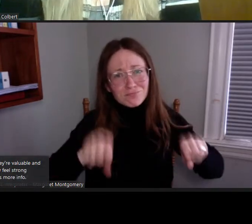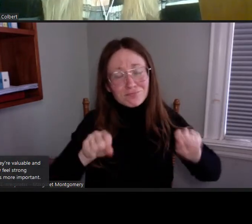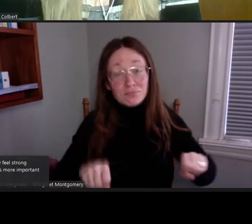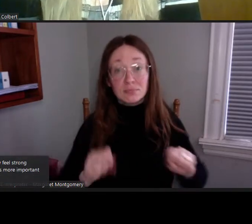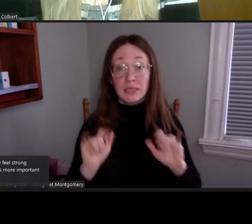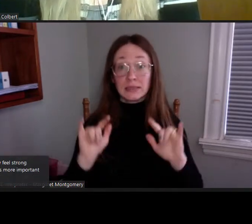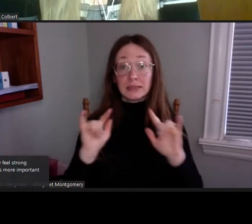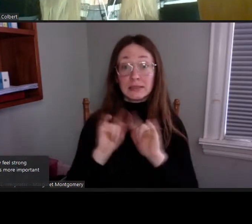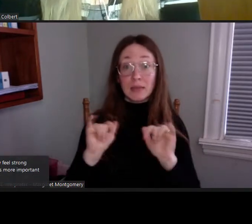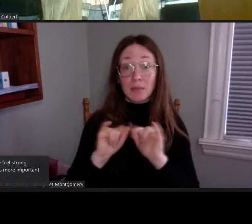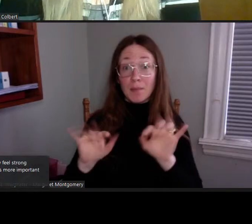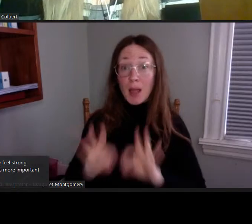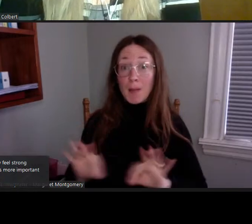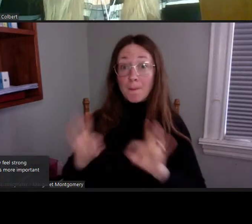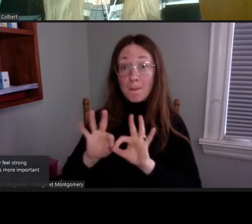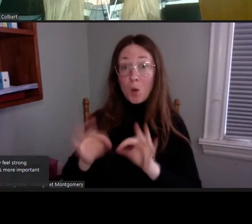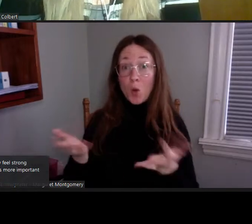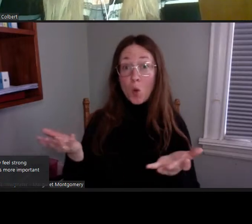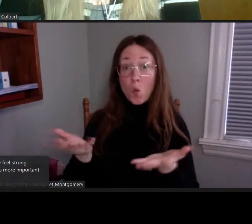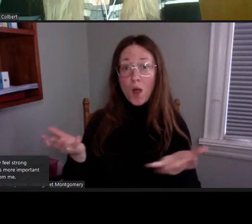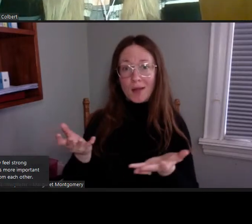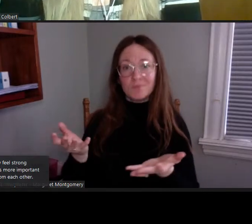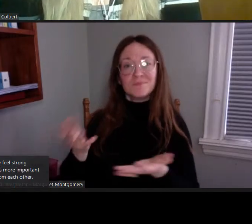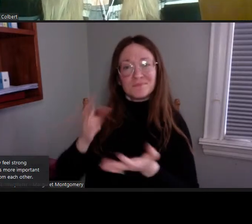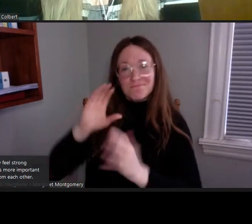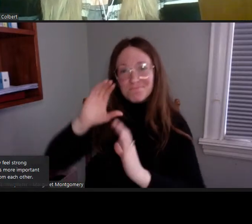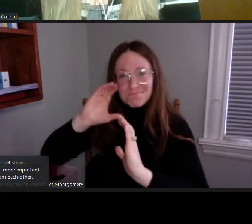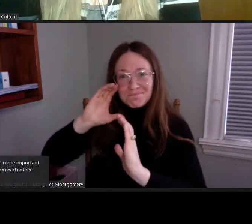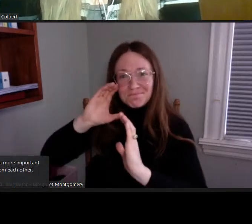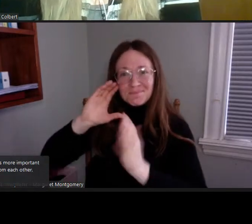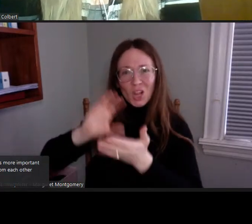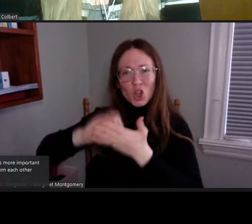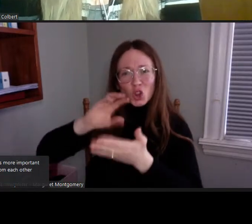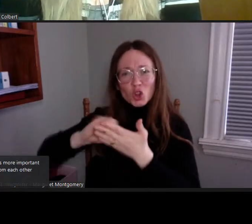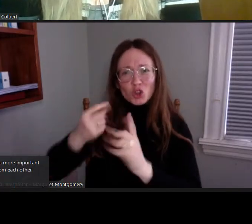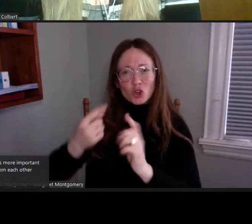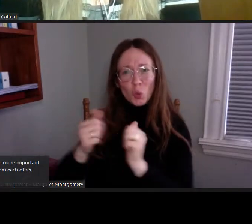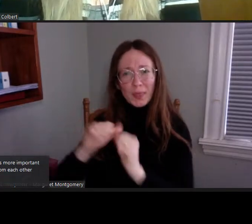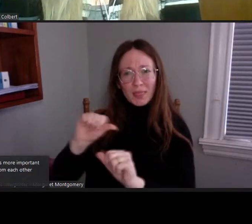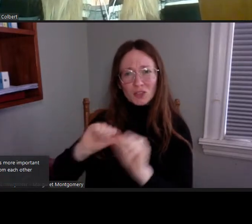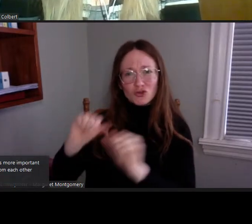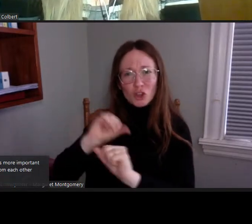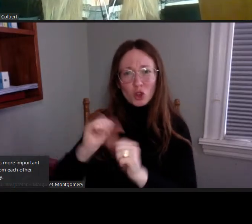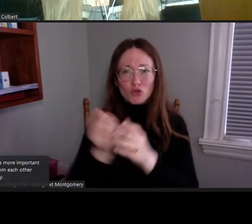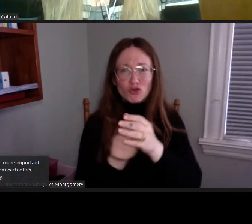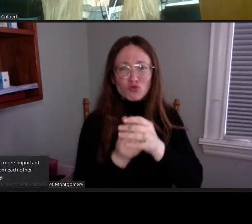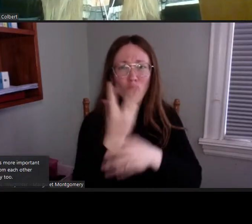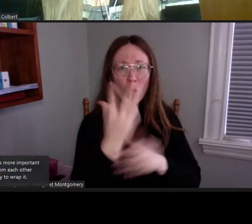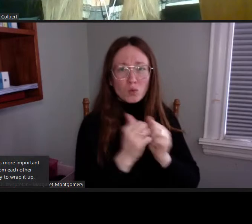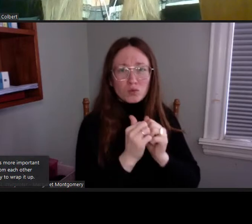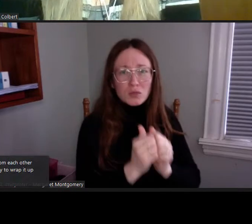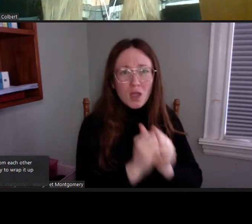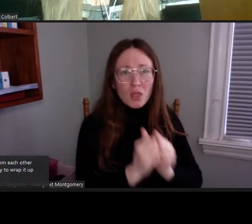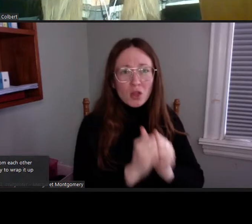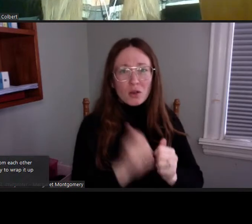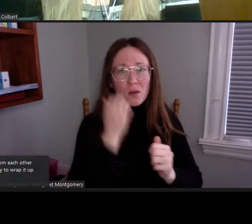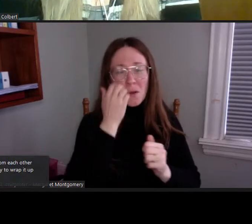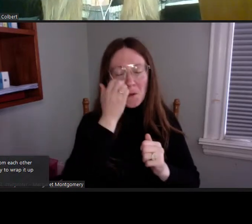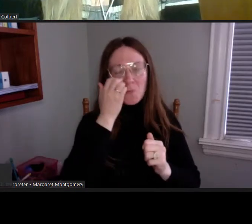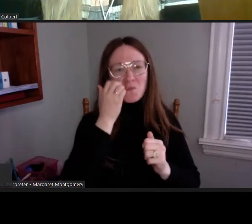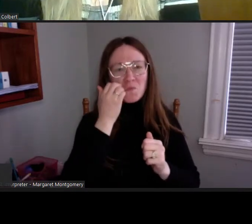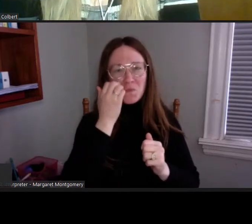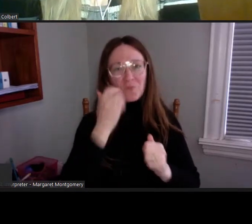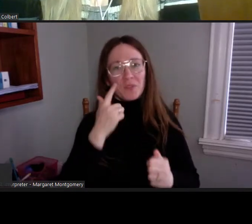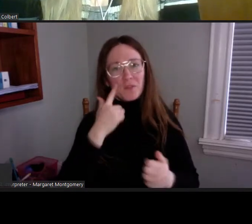for us all to be able to learn from each other, grow from each other. And the way to wrap it up and finally say, for